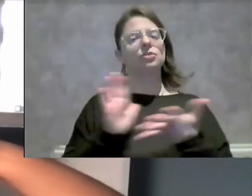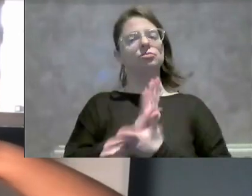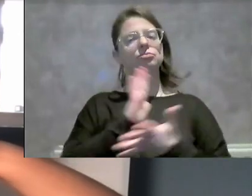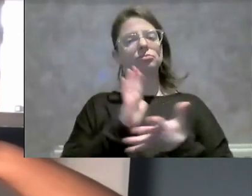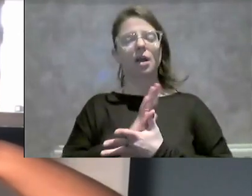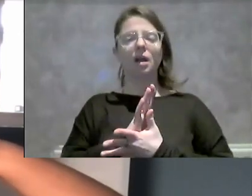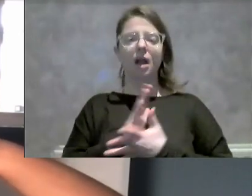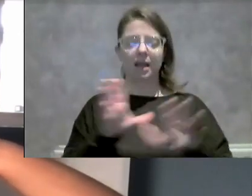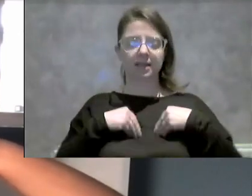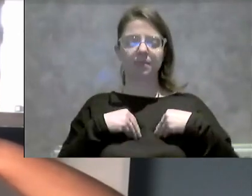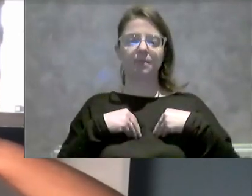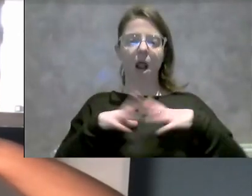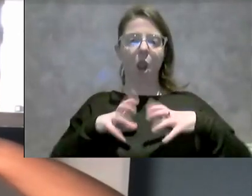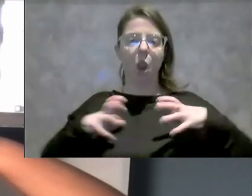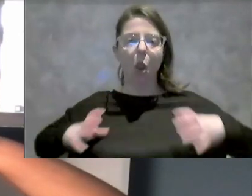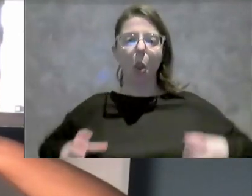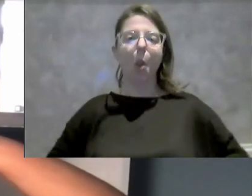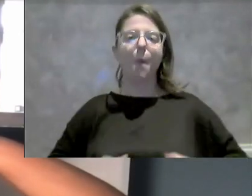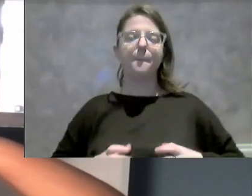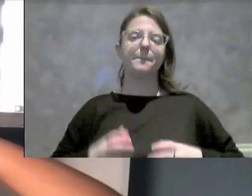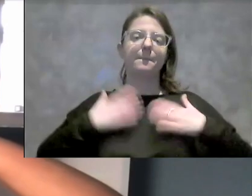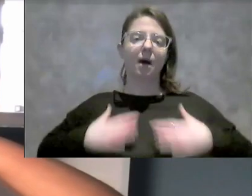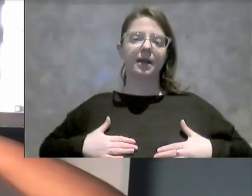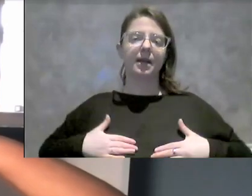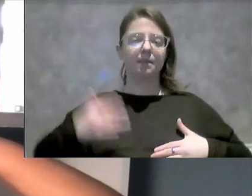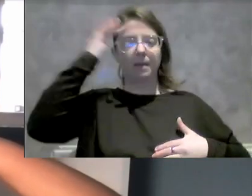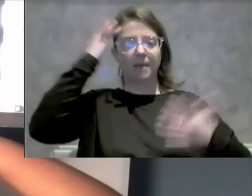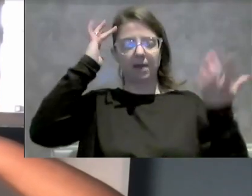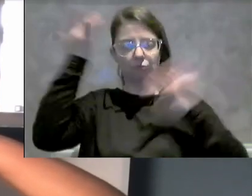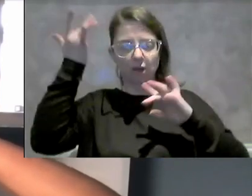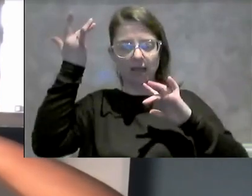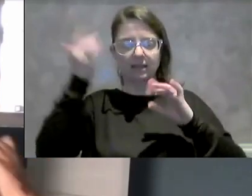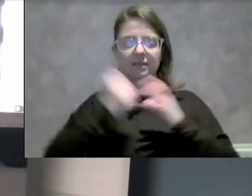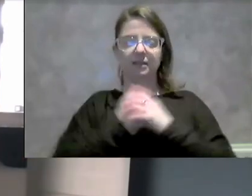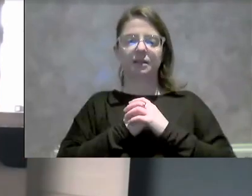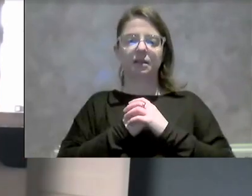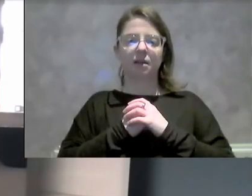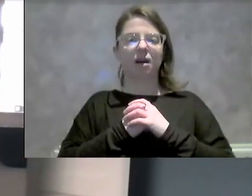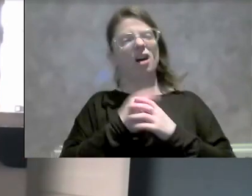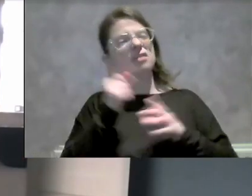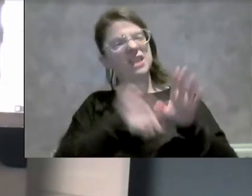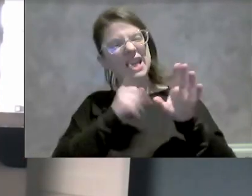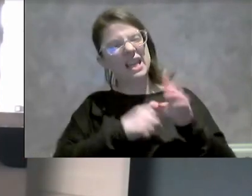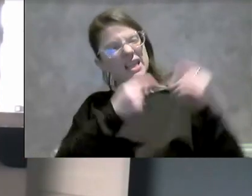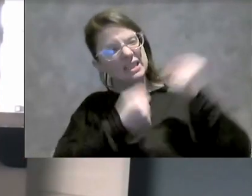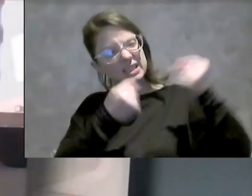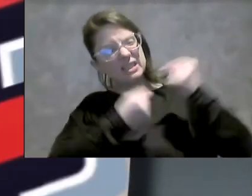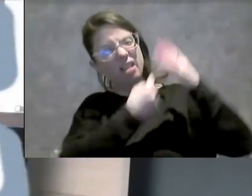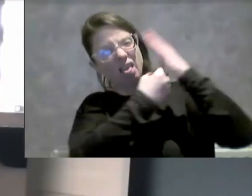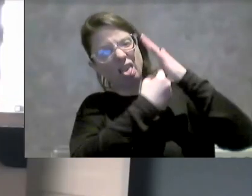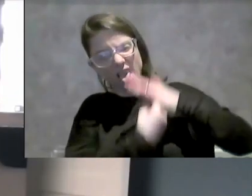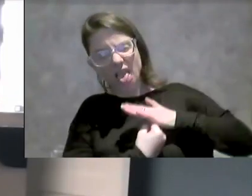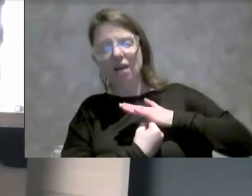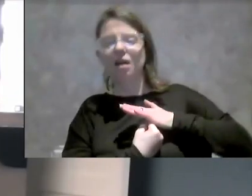body and my mad brain. After years of being told it's ugly, to shrink and be invisible. As Hardeep would say,